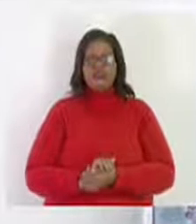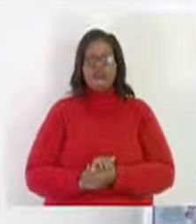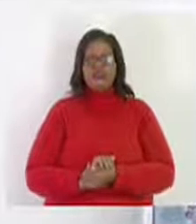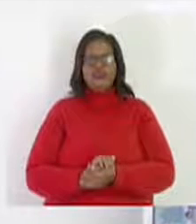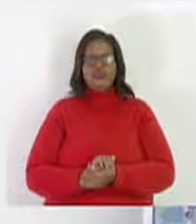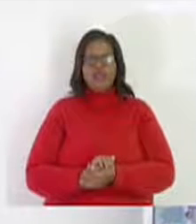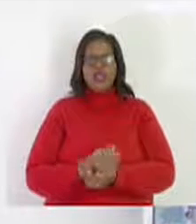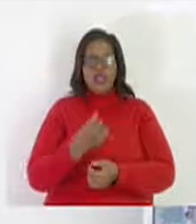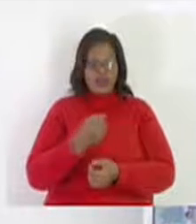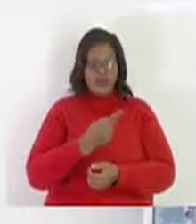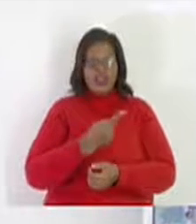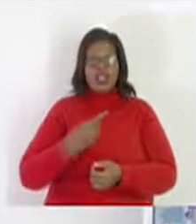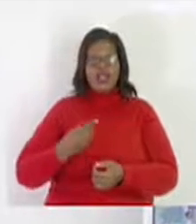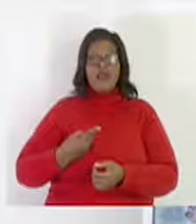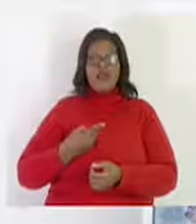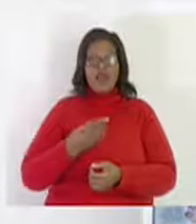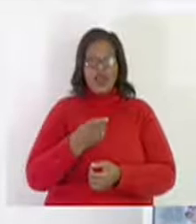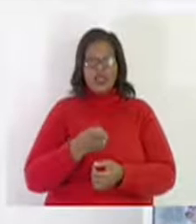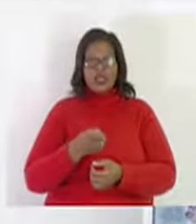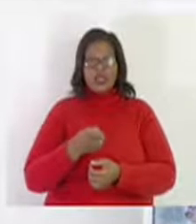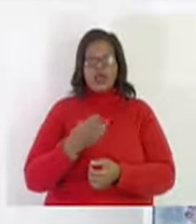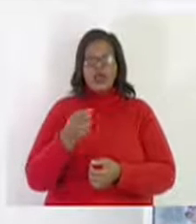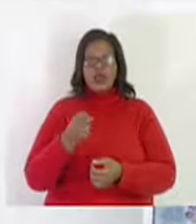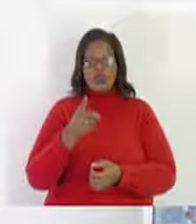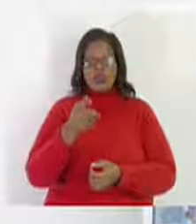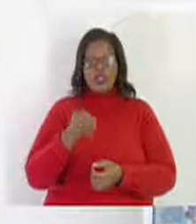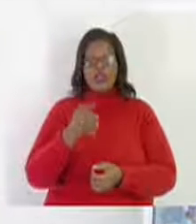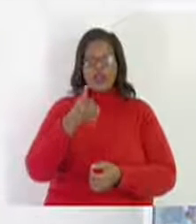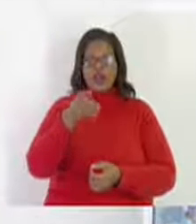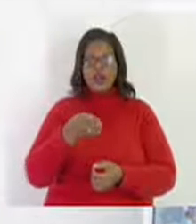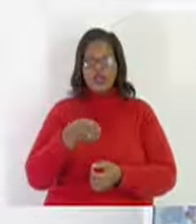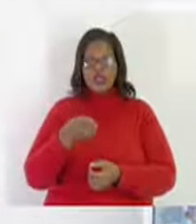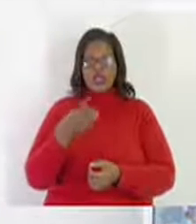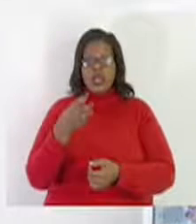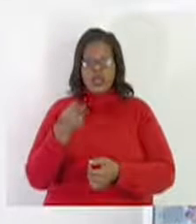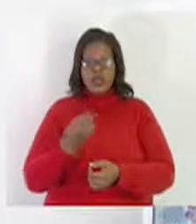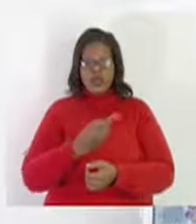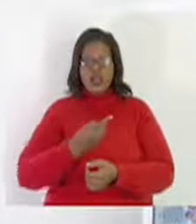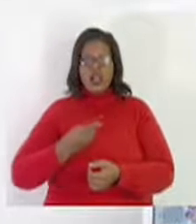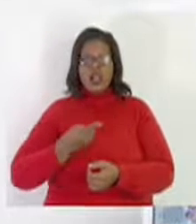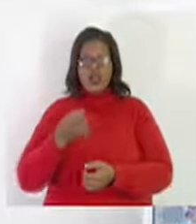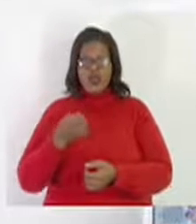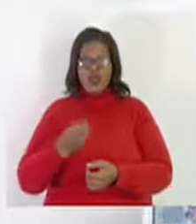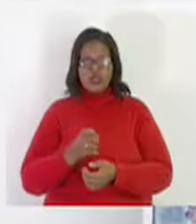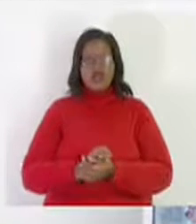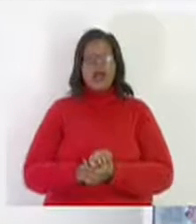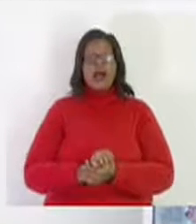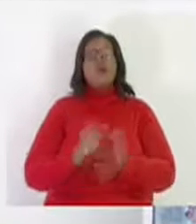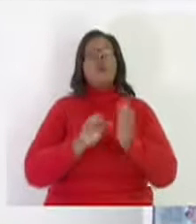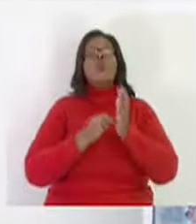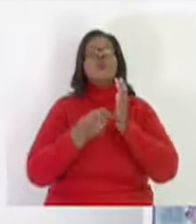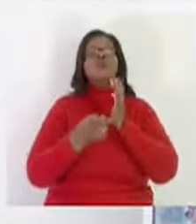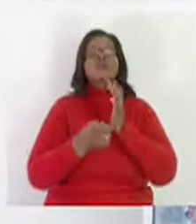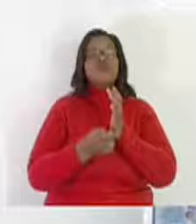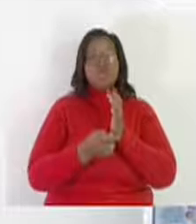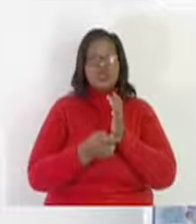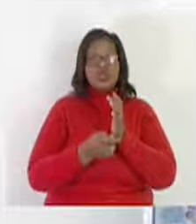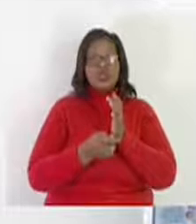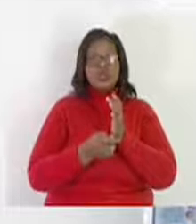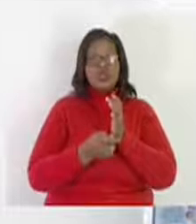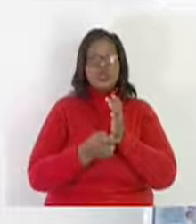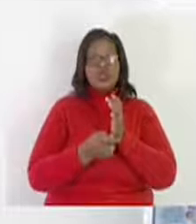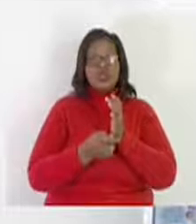having 11,000, I have 10,000, I have 11,000. So in that manner, I already know